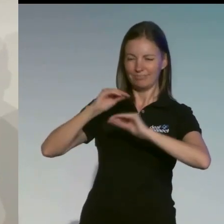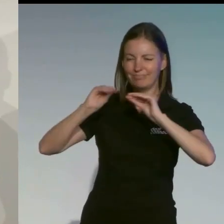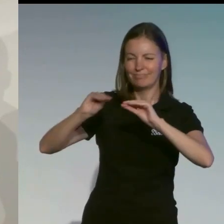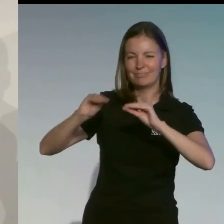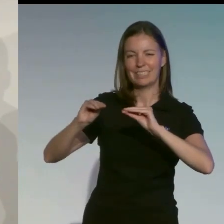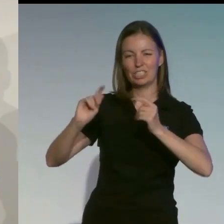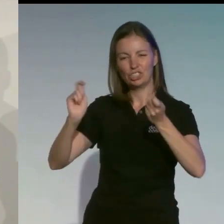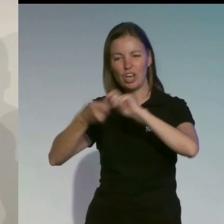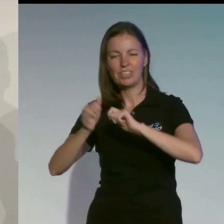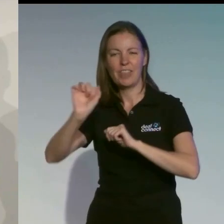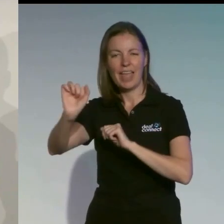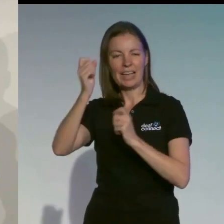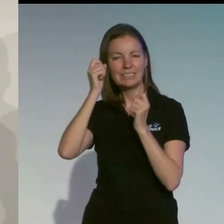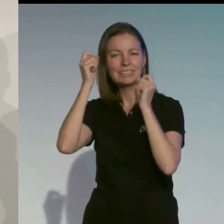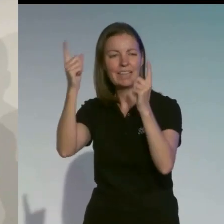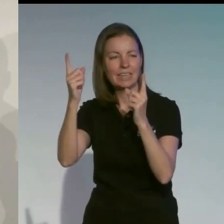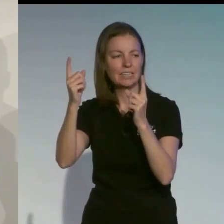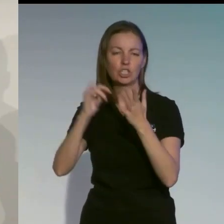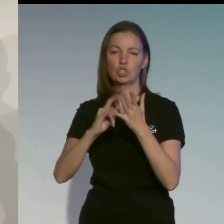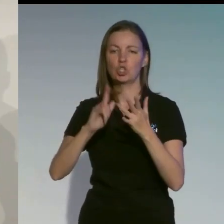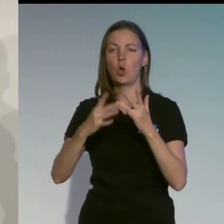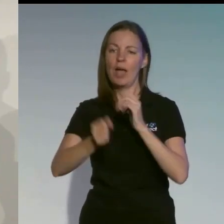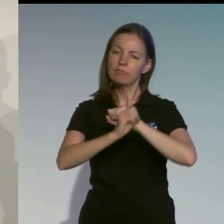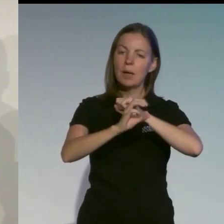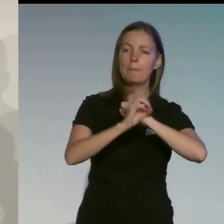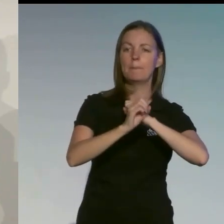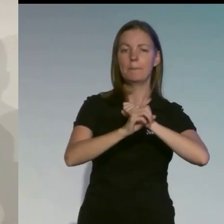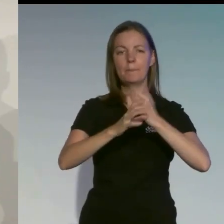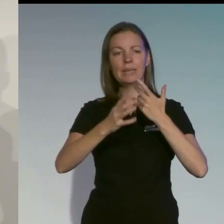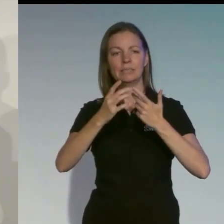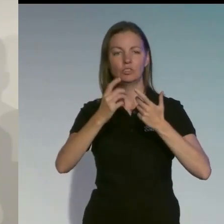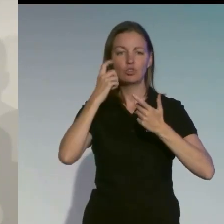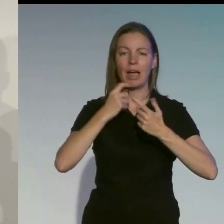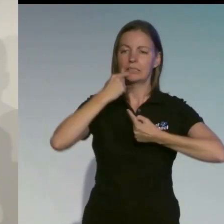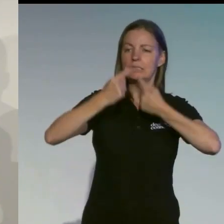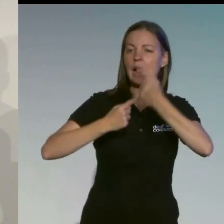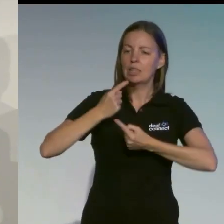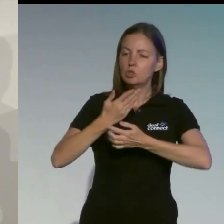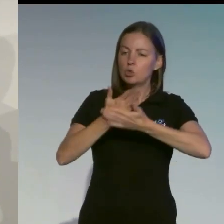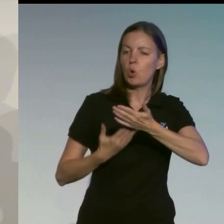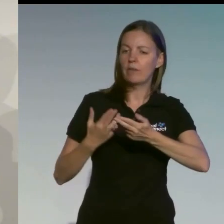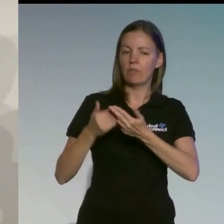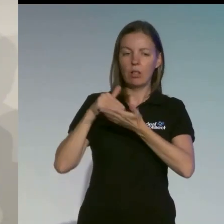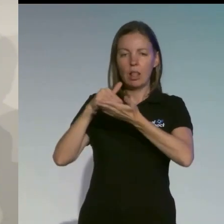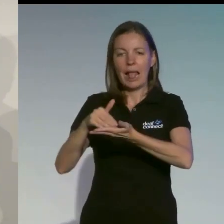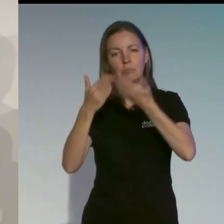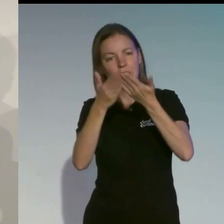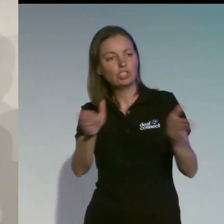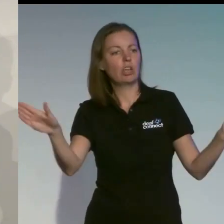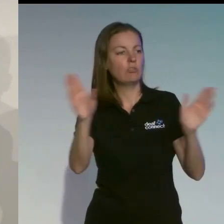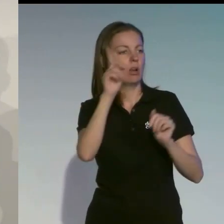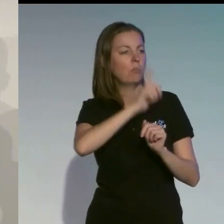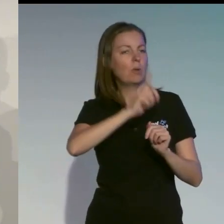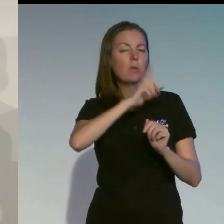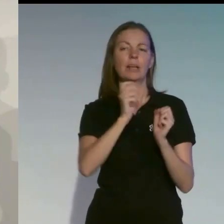LGBT people. So we combine with other campaigns, tell stories to help the parents and general public understand